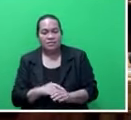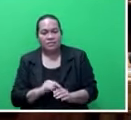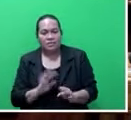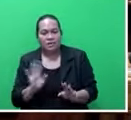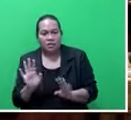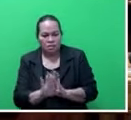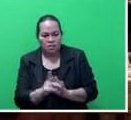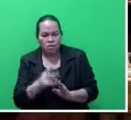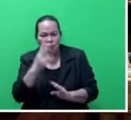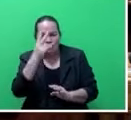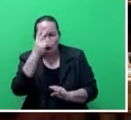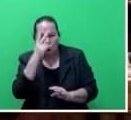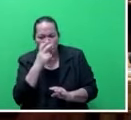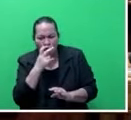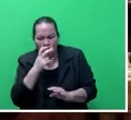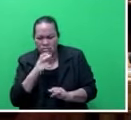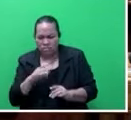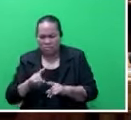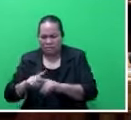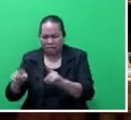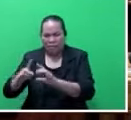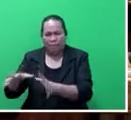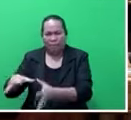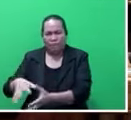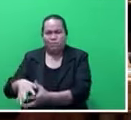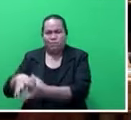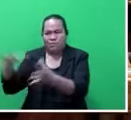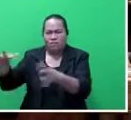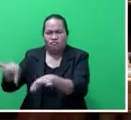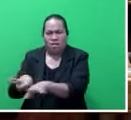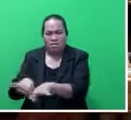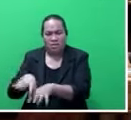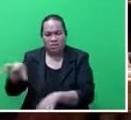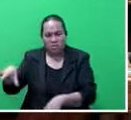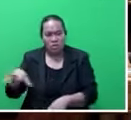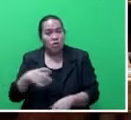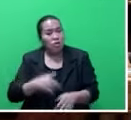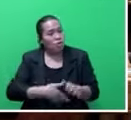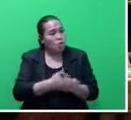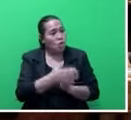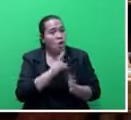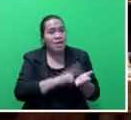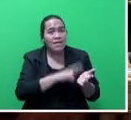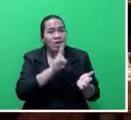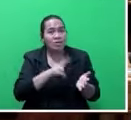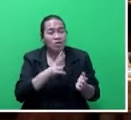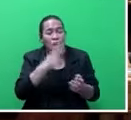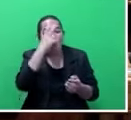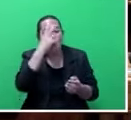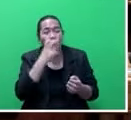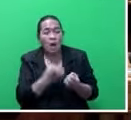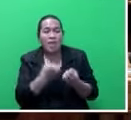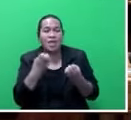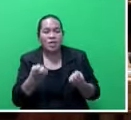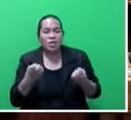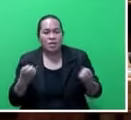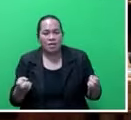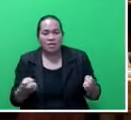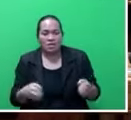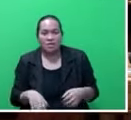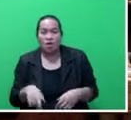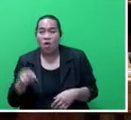bed just piled up there. Go to Nosori, Honorable Speaker, and you see, old equipment and all just packed